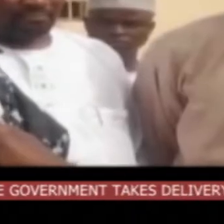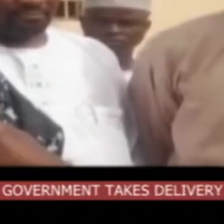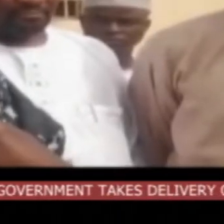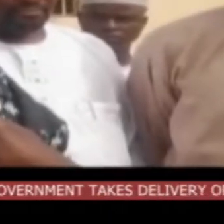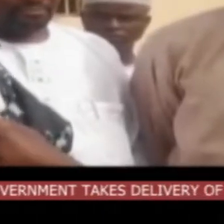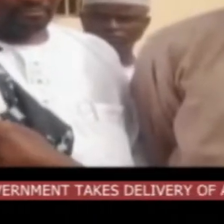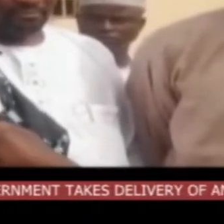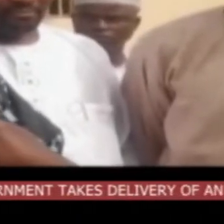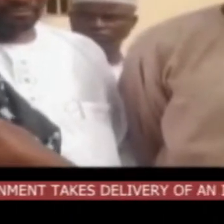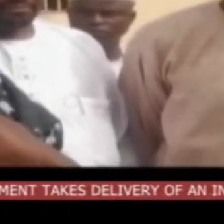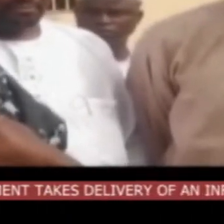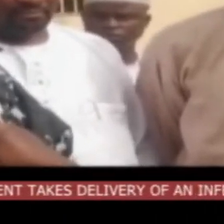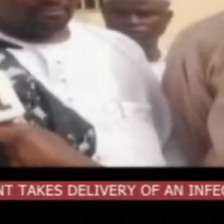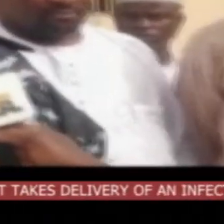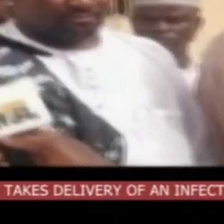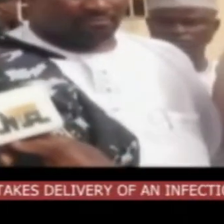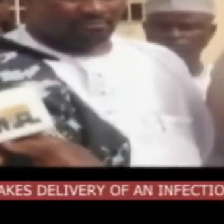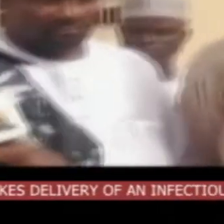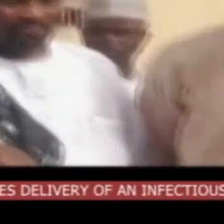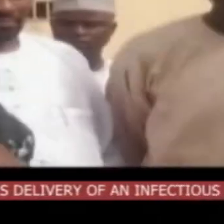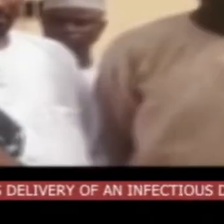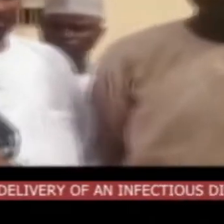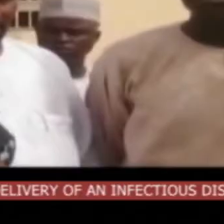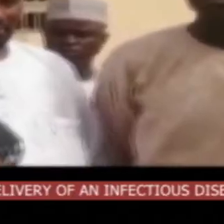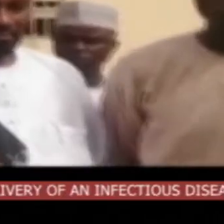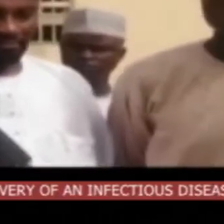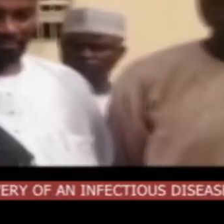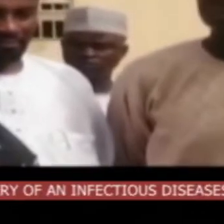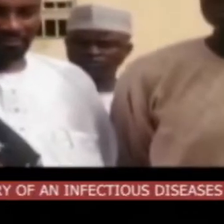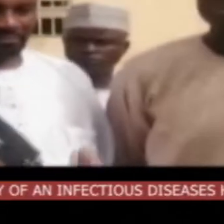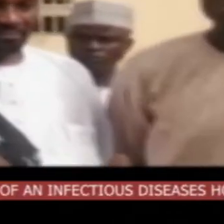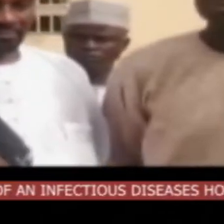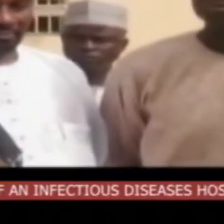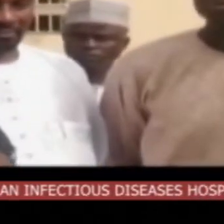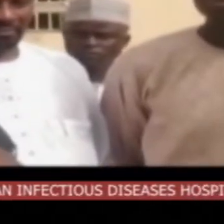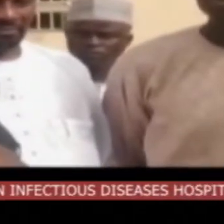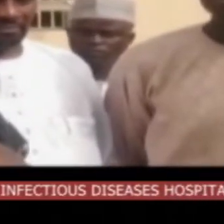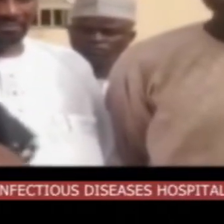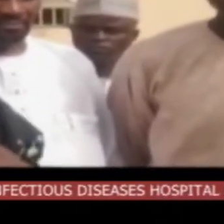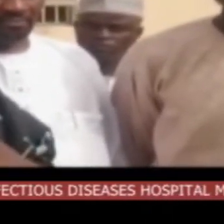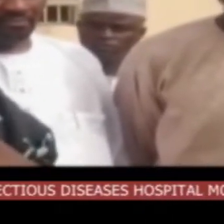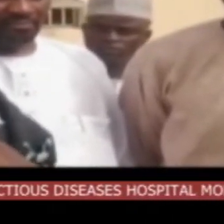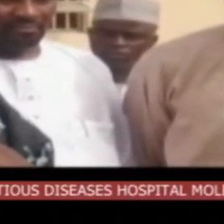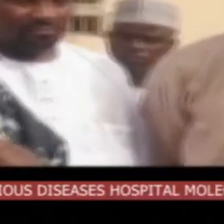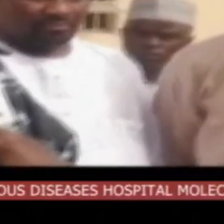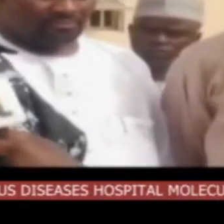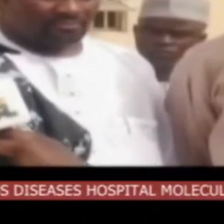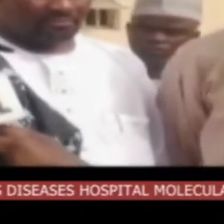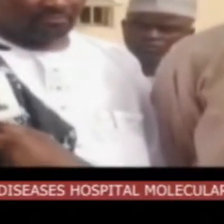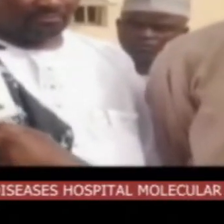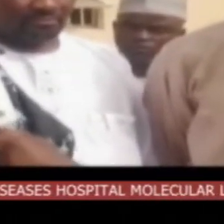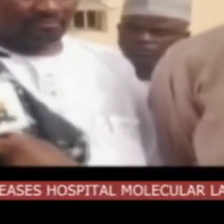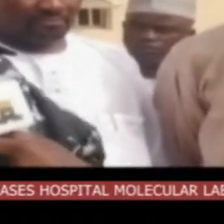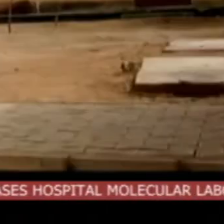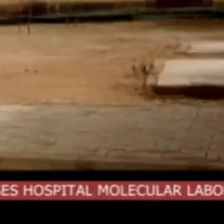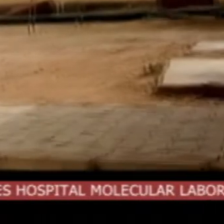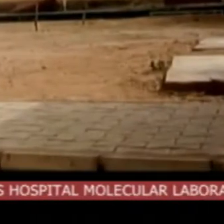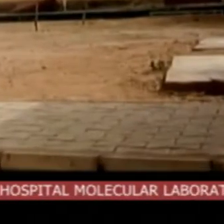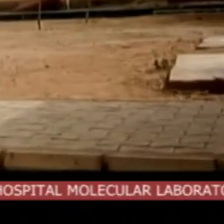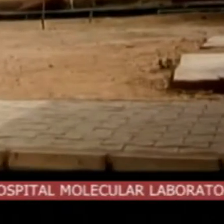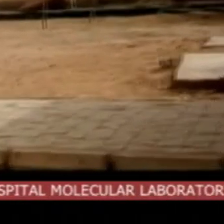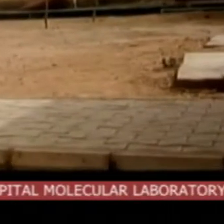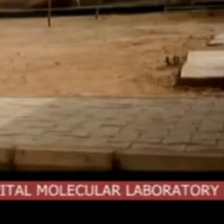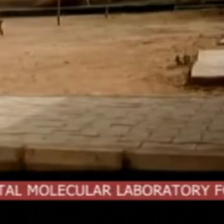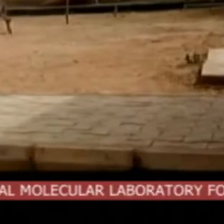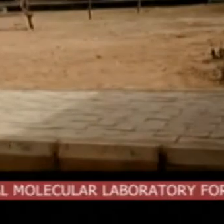their safe release. State Commissioner of Police Abuja, who disclosed this while on assessment visit to the school, said the